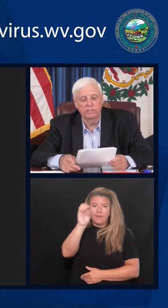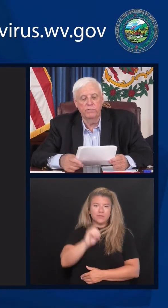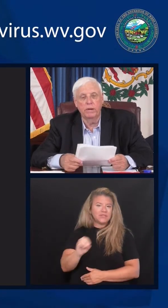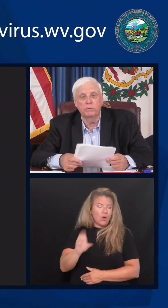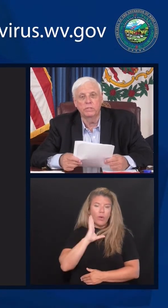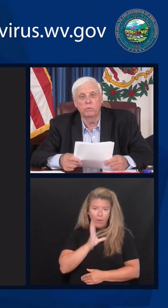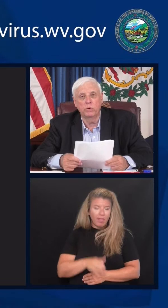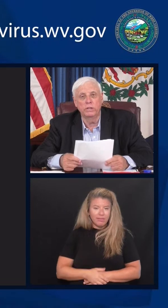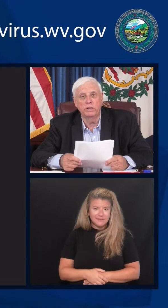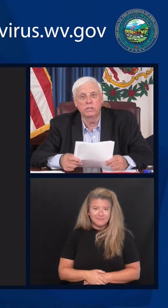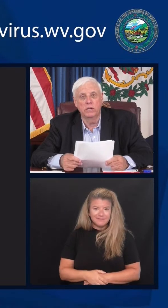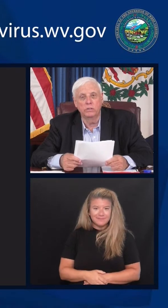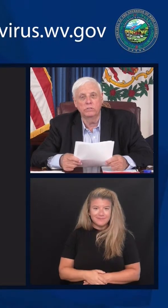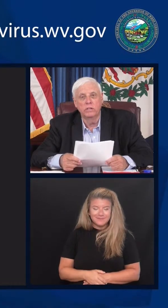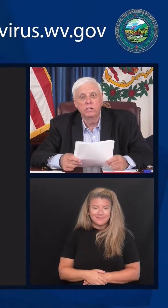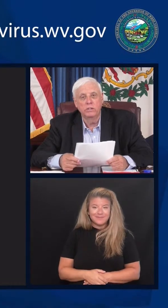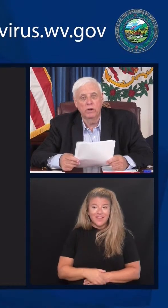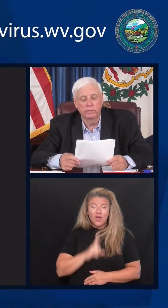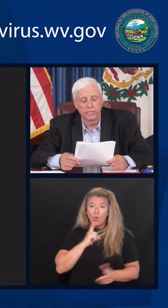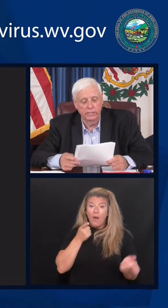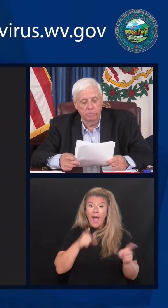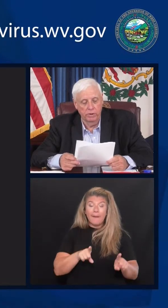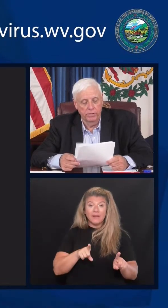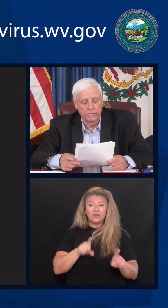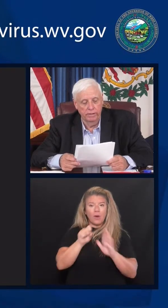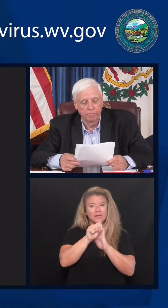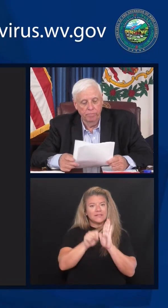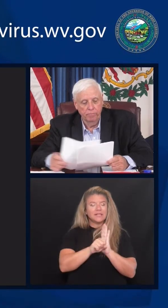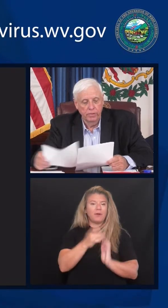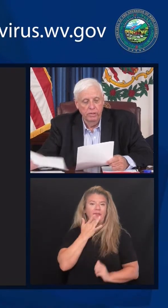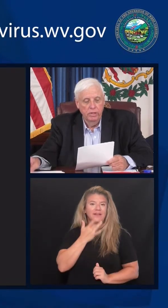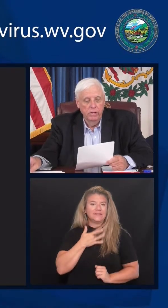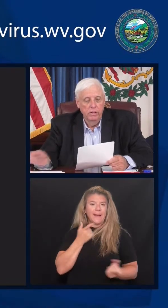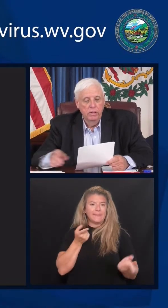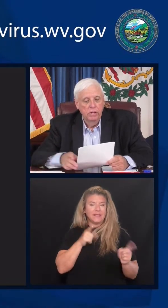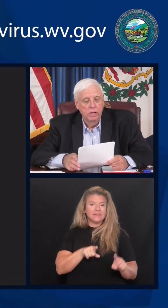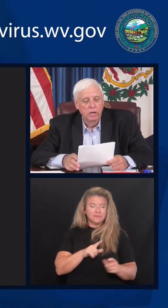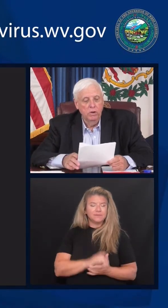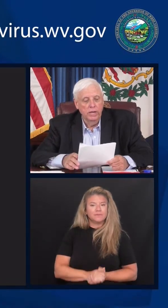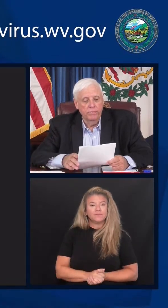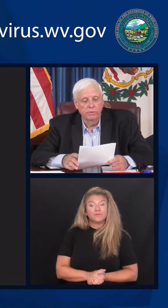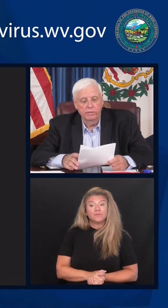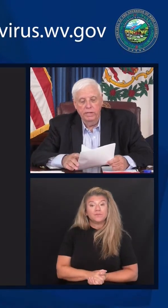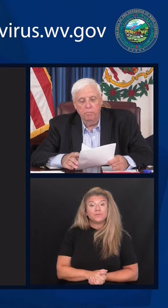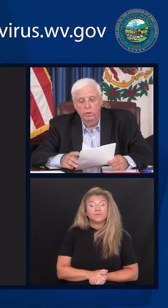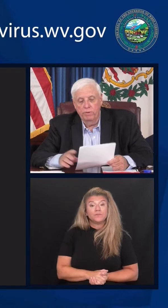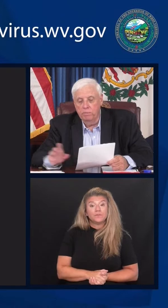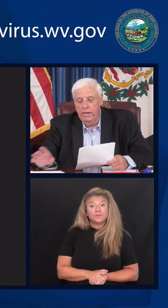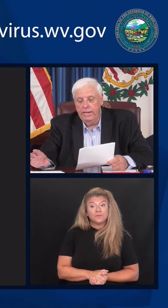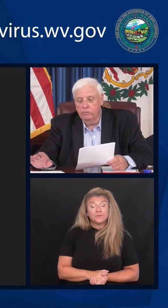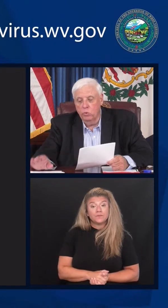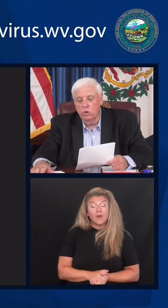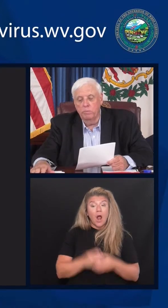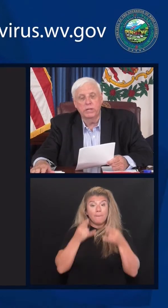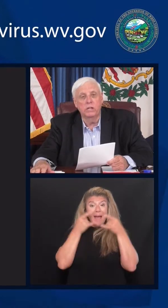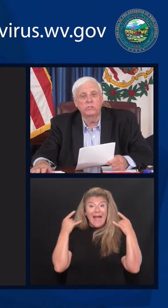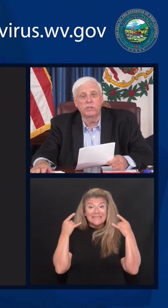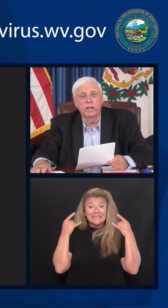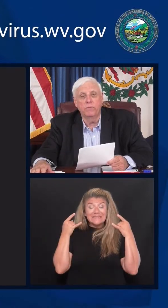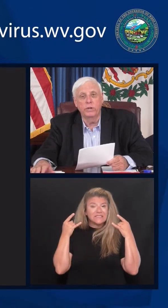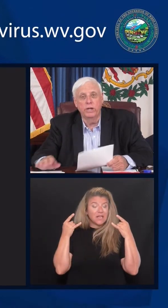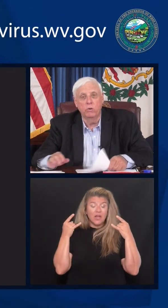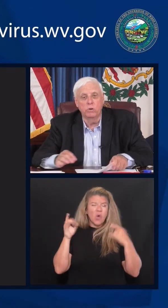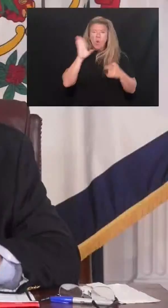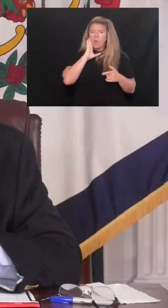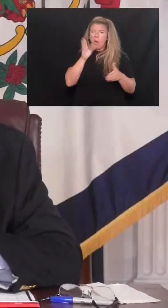that 65% really close to our state's birthday. Okay, from the standpoint of our mask, we're going to be close